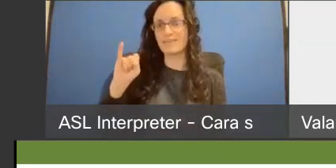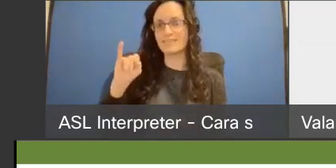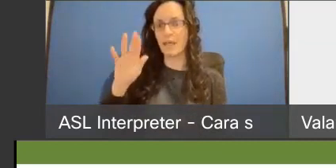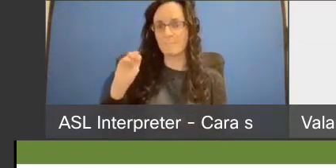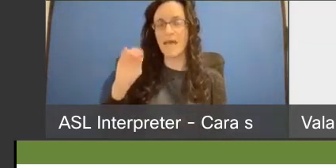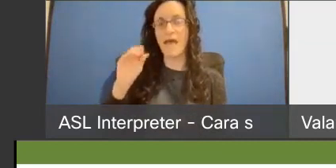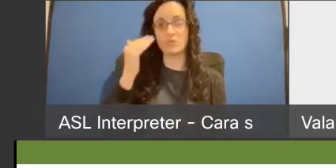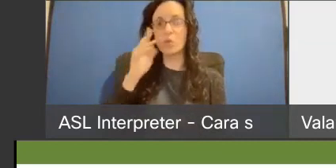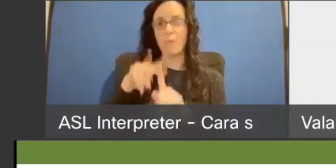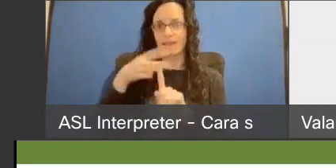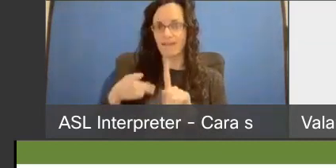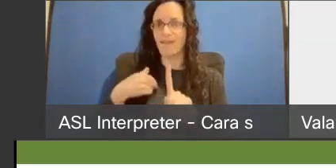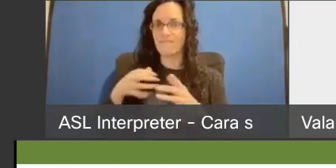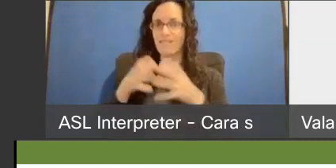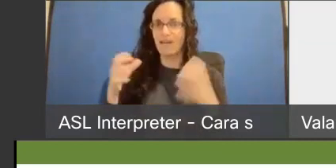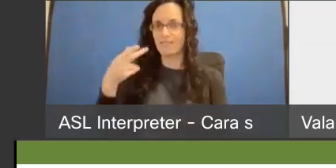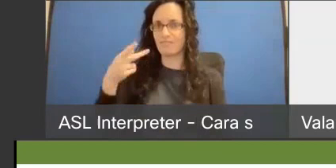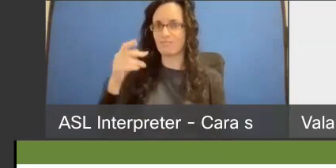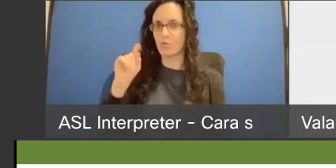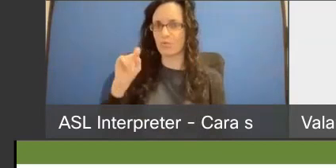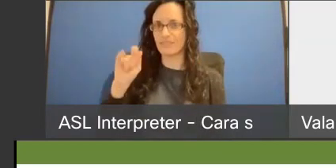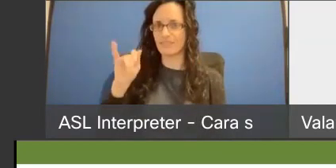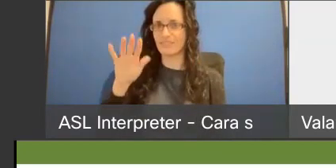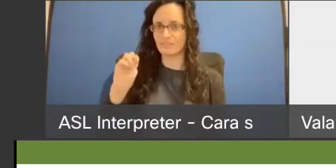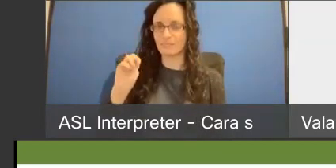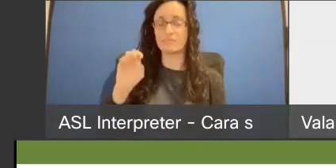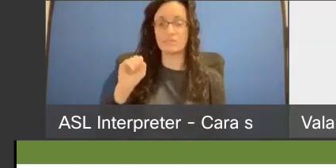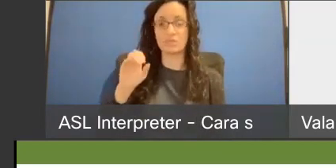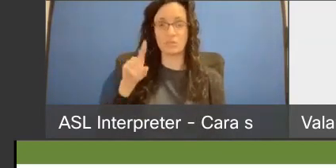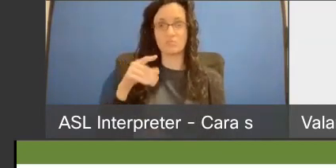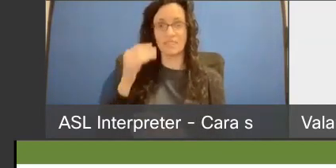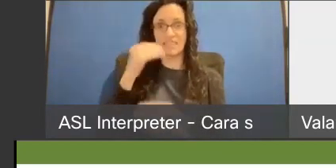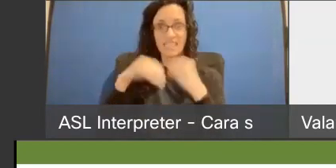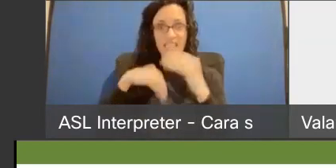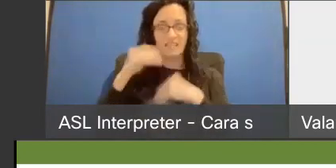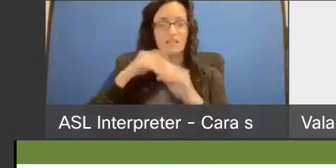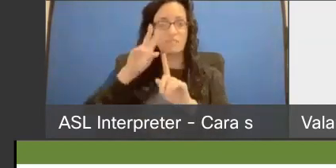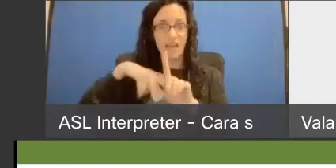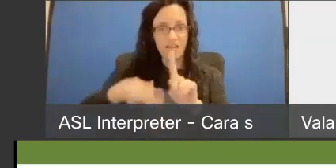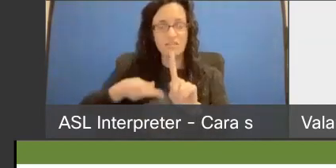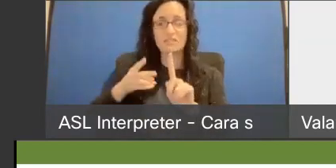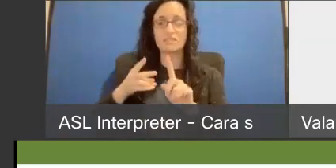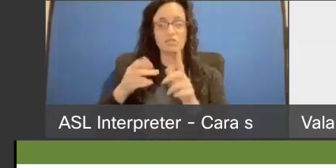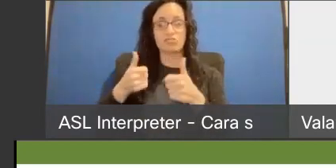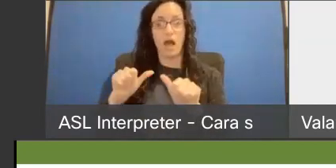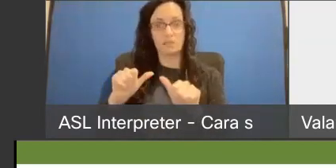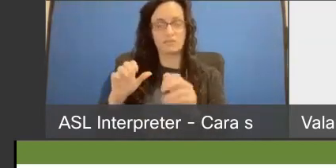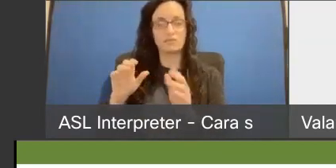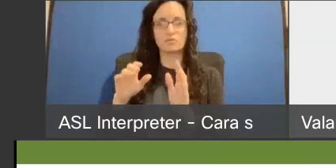lot of potassium in bananas. So they were eating bananas in an effort to end their life. Is that a suicide